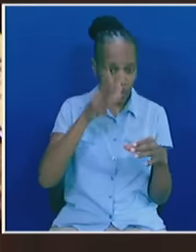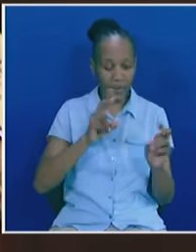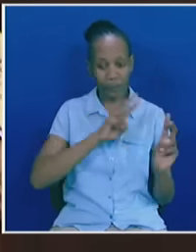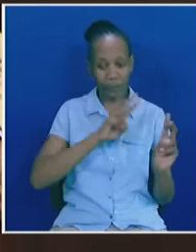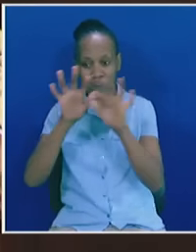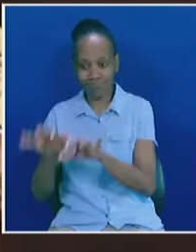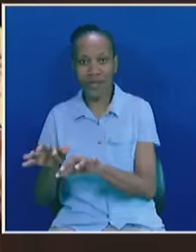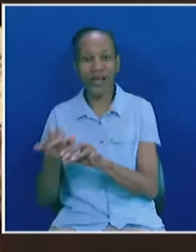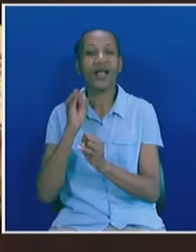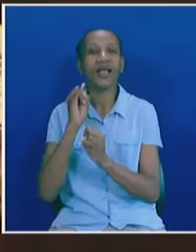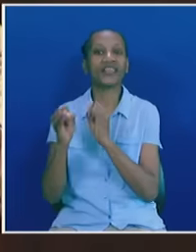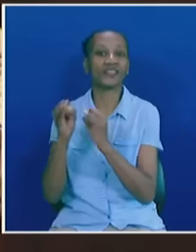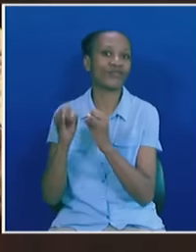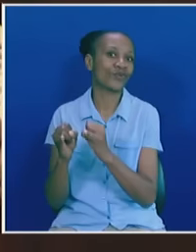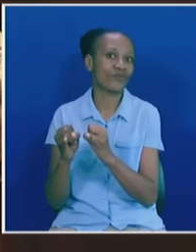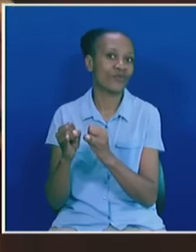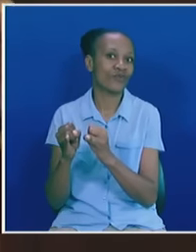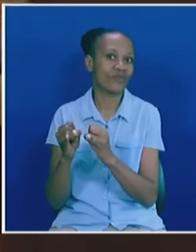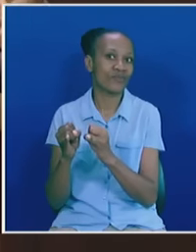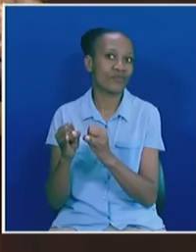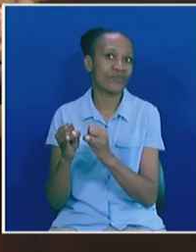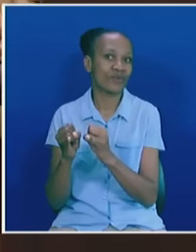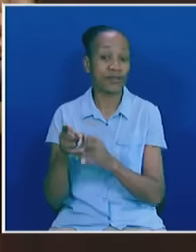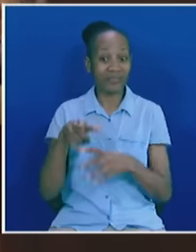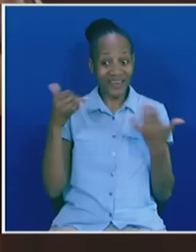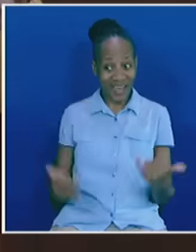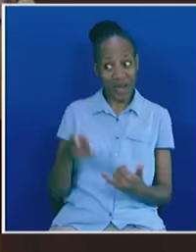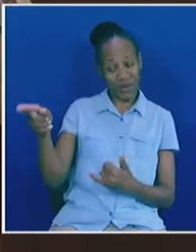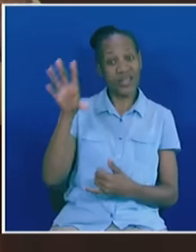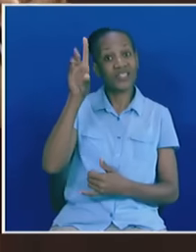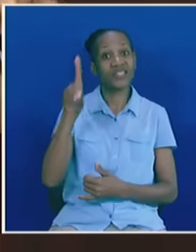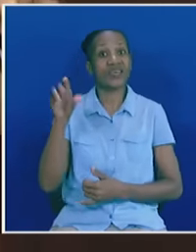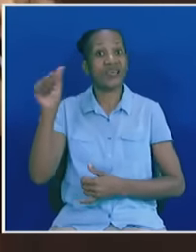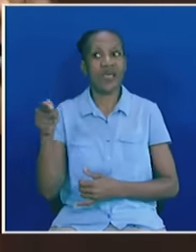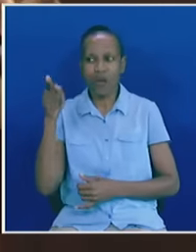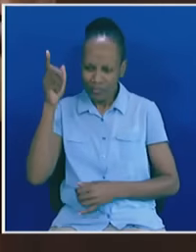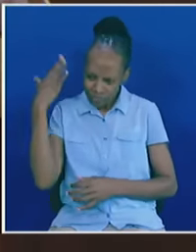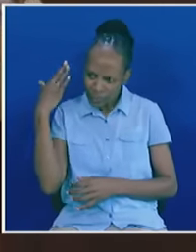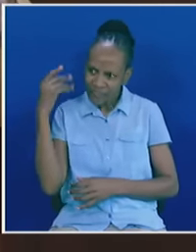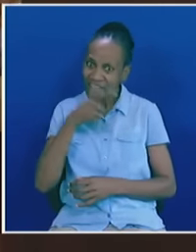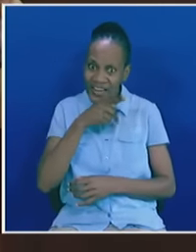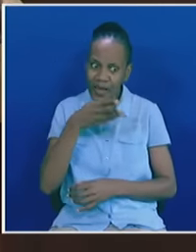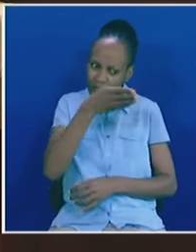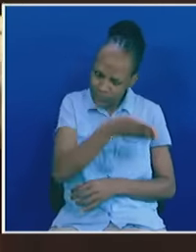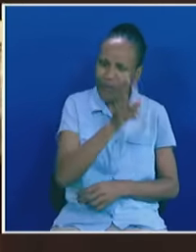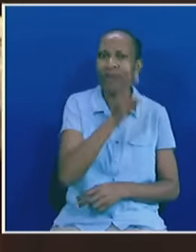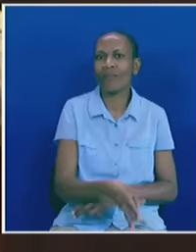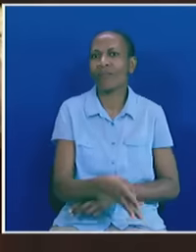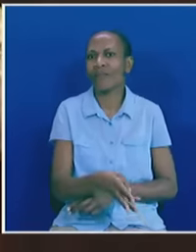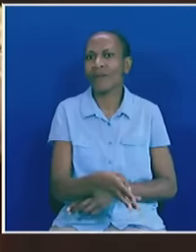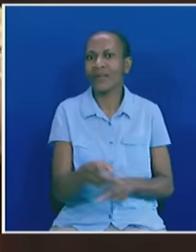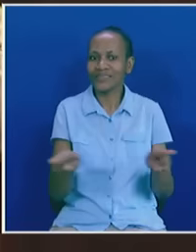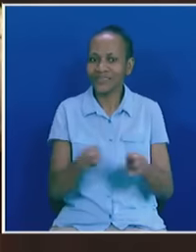and contest for that position. Any DA, beyikhona, nezinye inhlangano